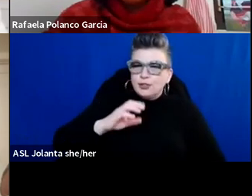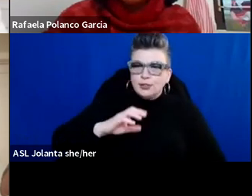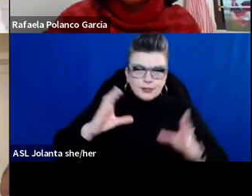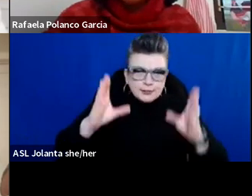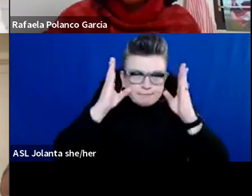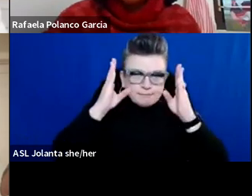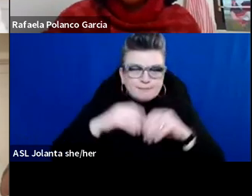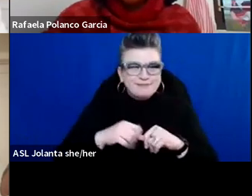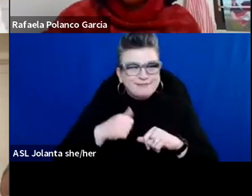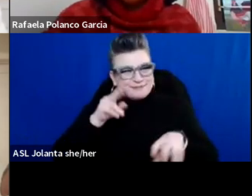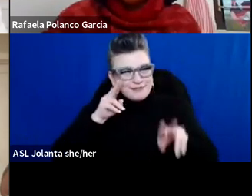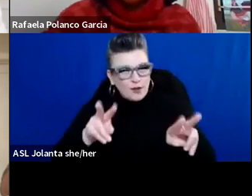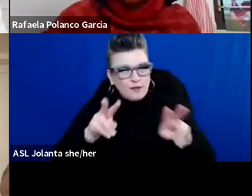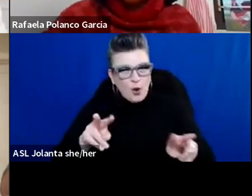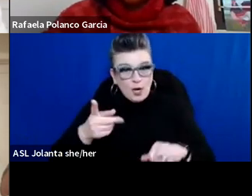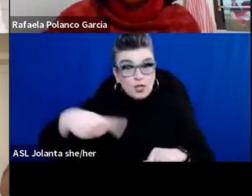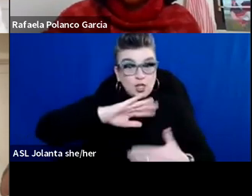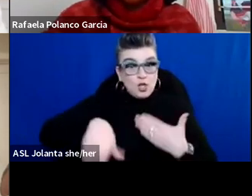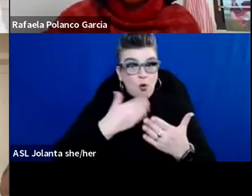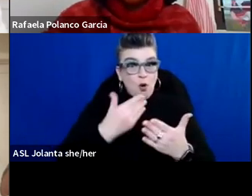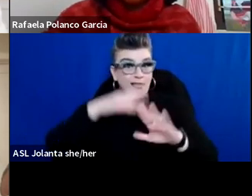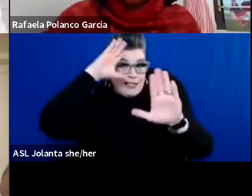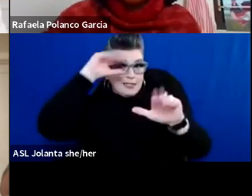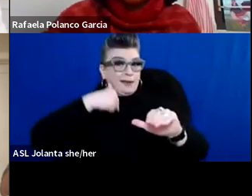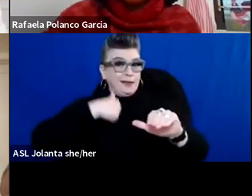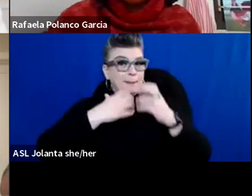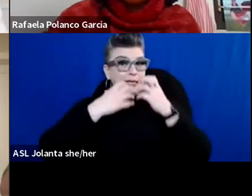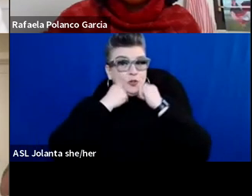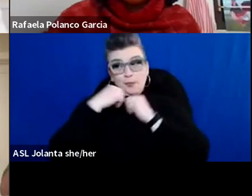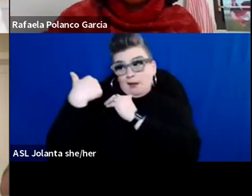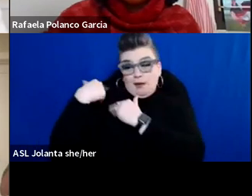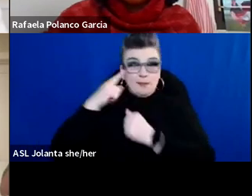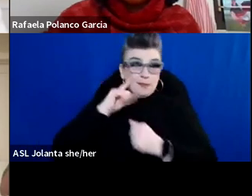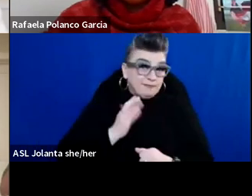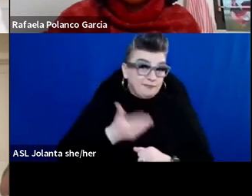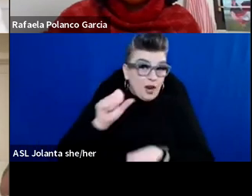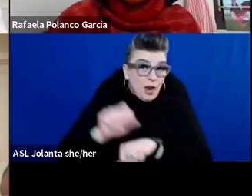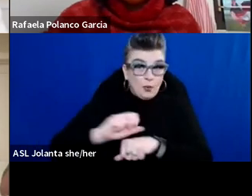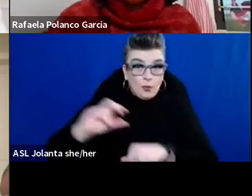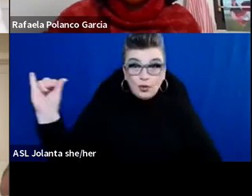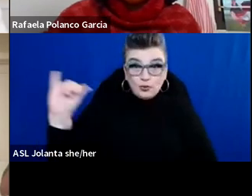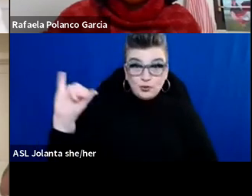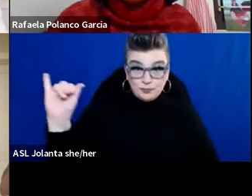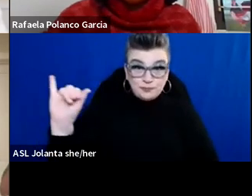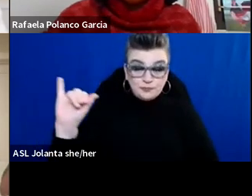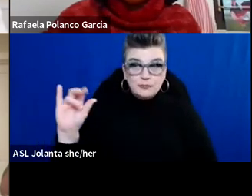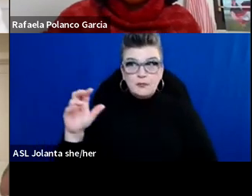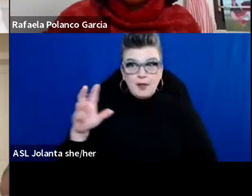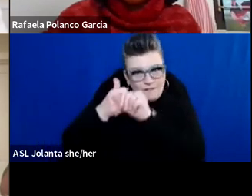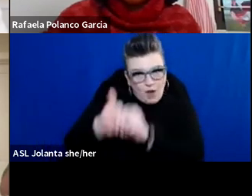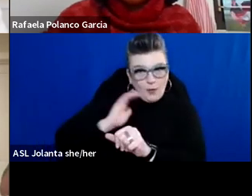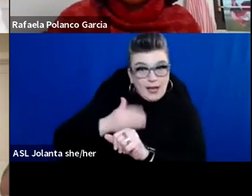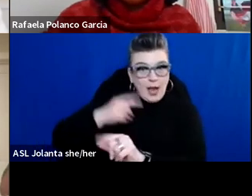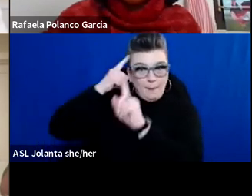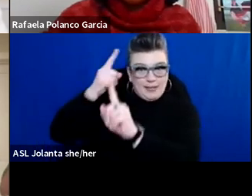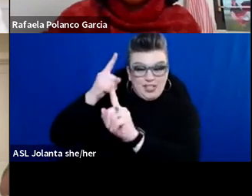i look forward to you all holding me accountable to the work that we all set out in our mission which is